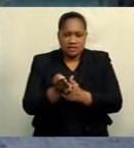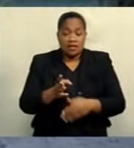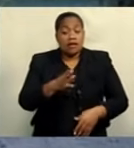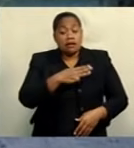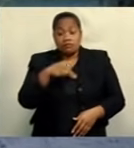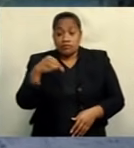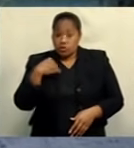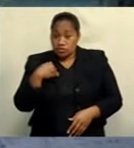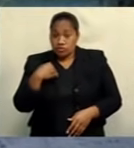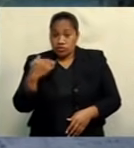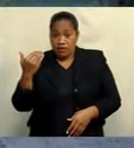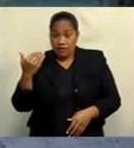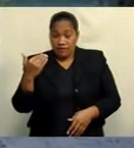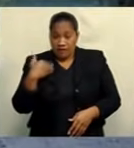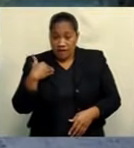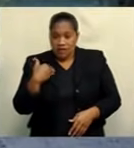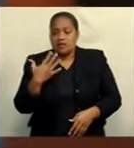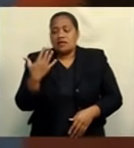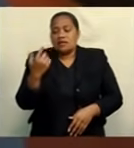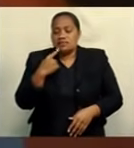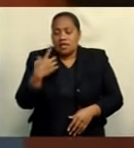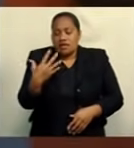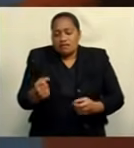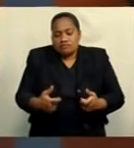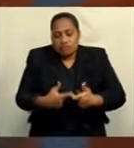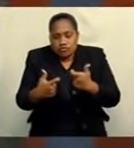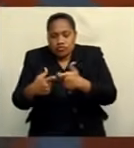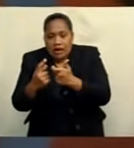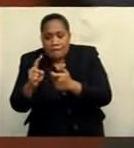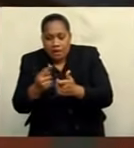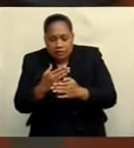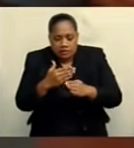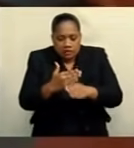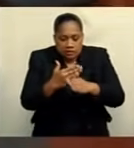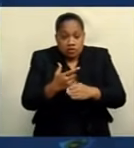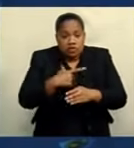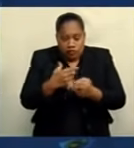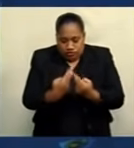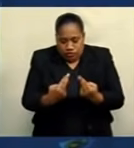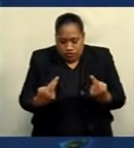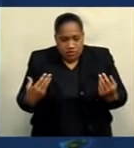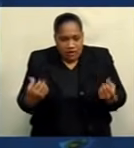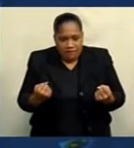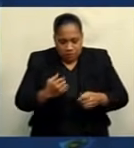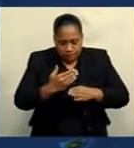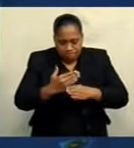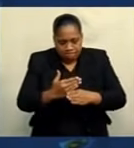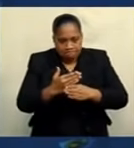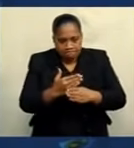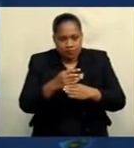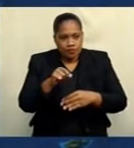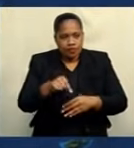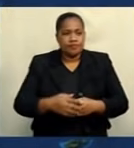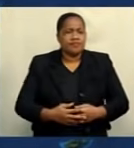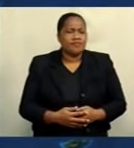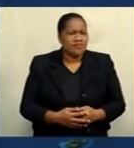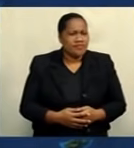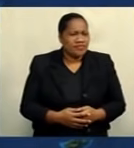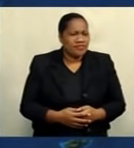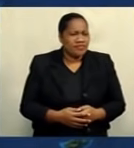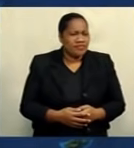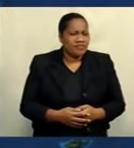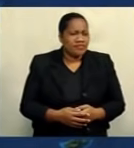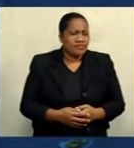Health acknowledged there are challenges, but they are working with the resources they have. Once we are challenged like the Ministry of